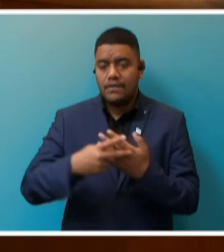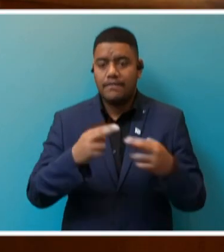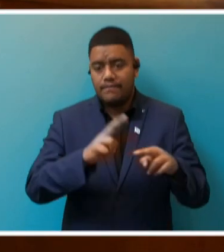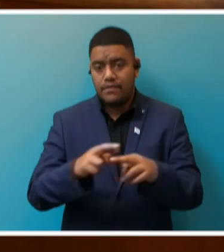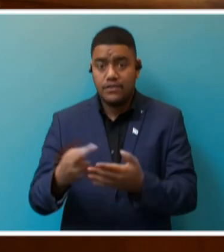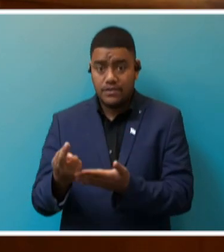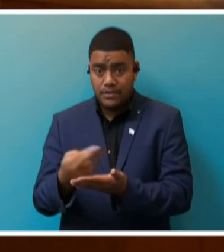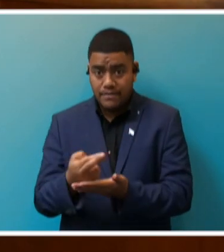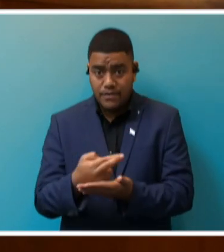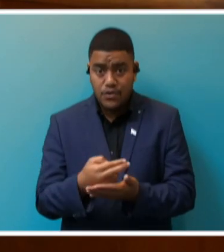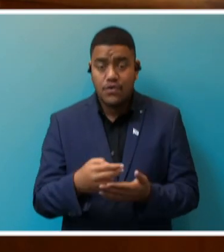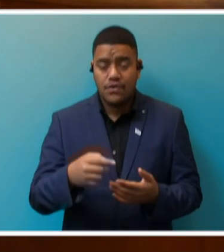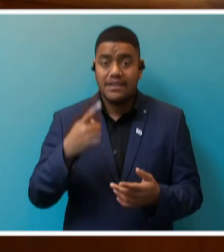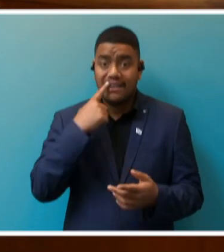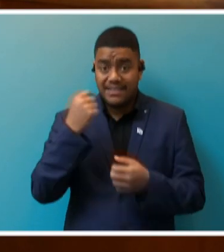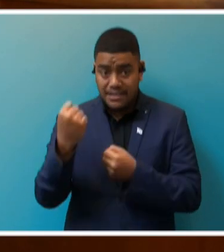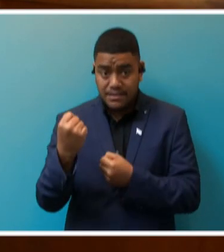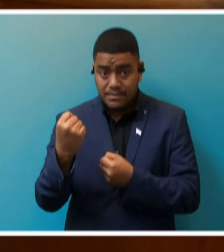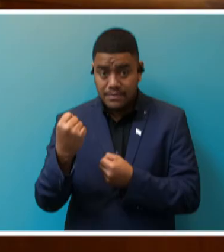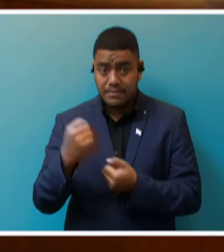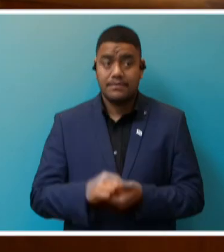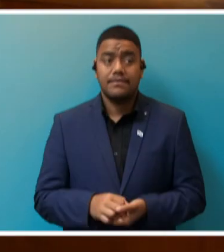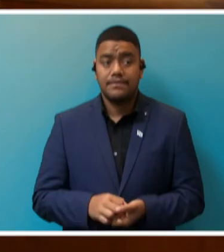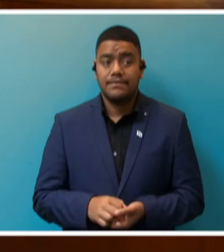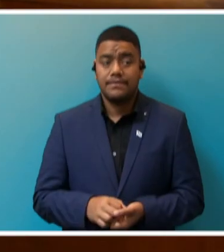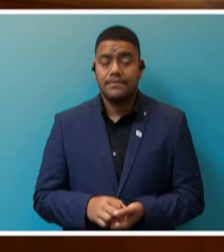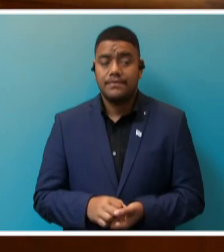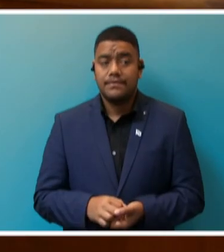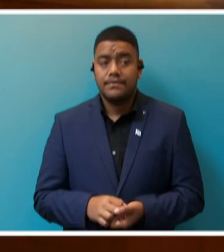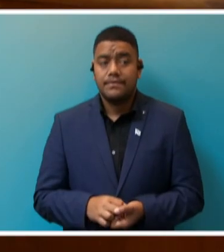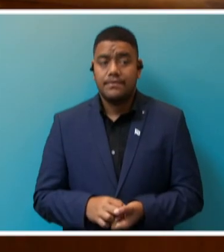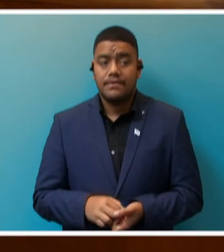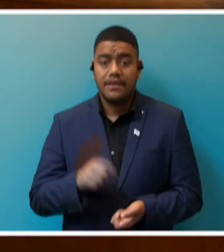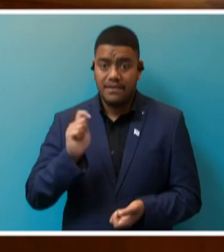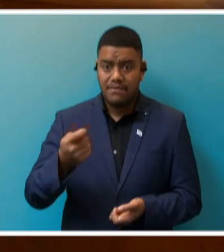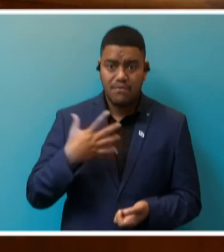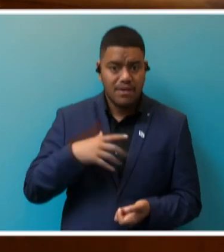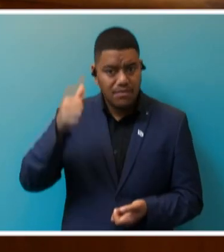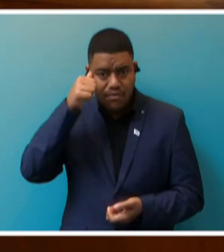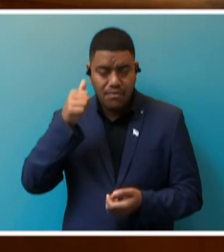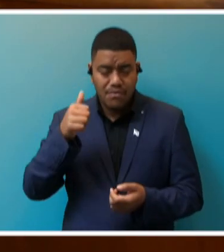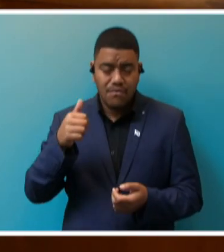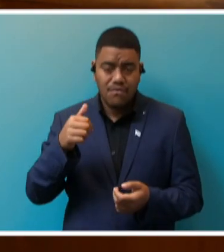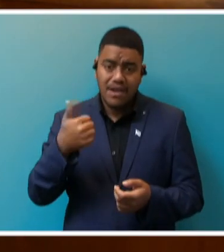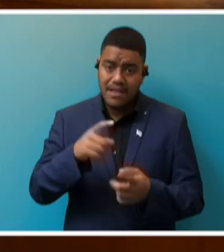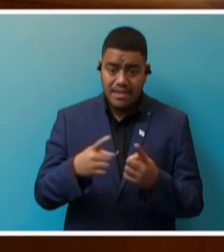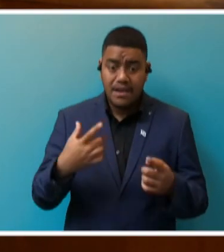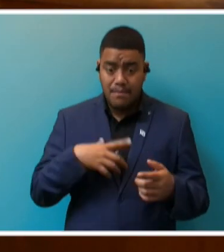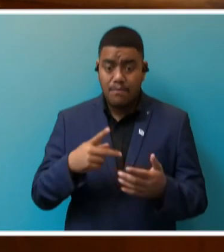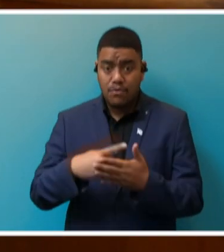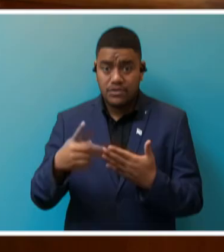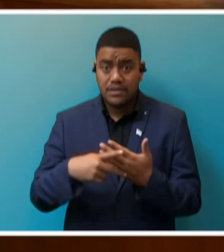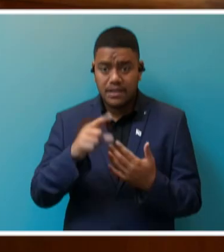and Customs Services, and any further queries on the operational aspects of this project can be directed